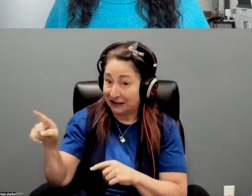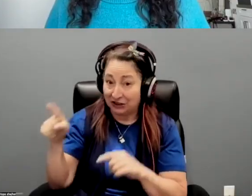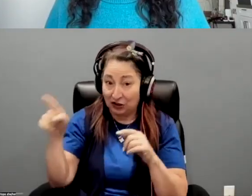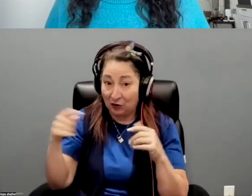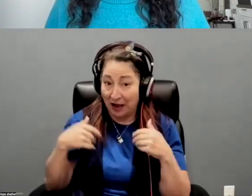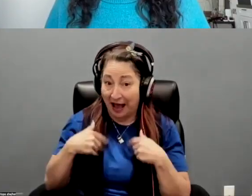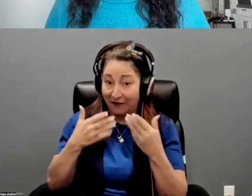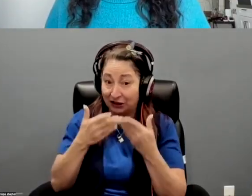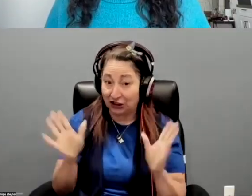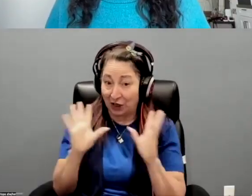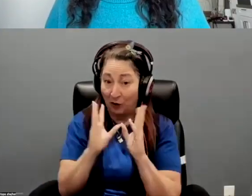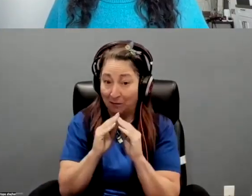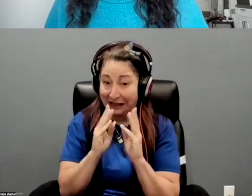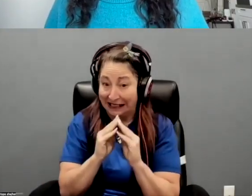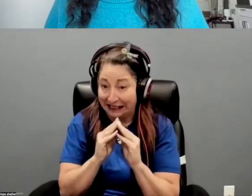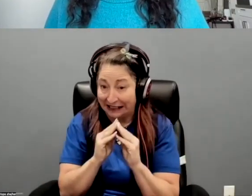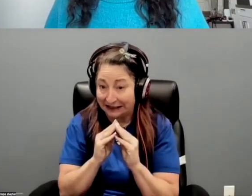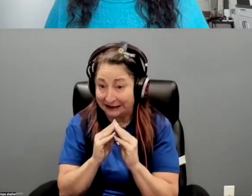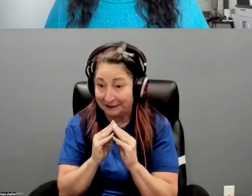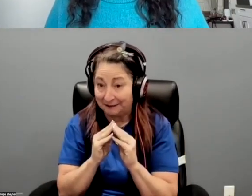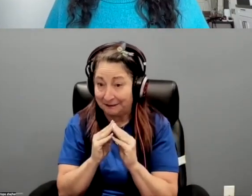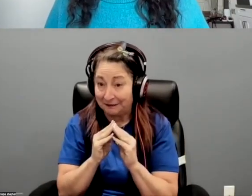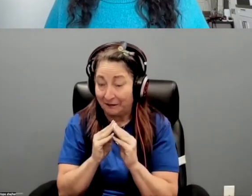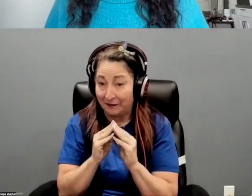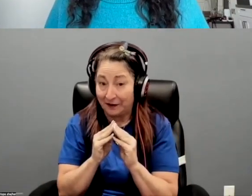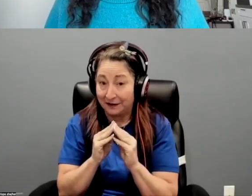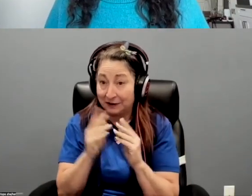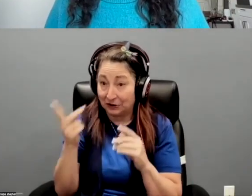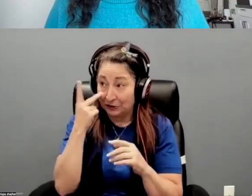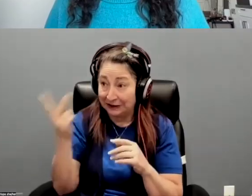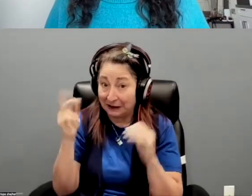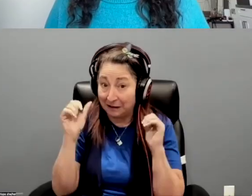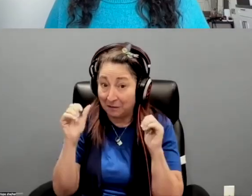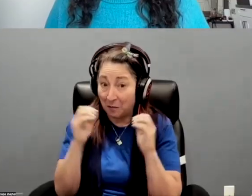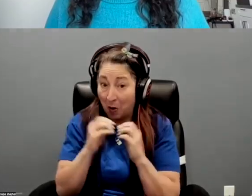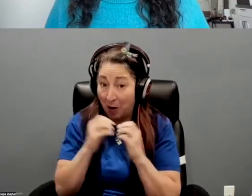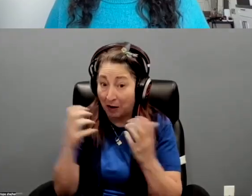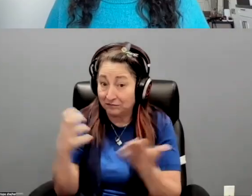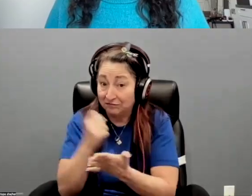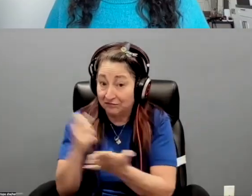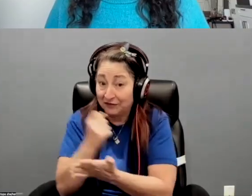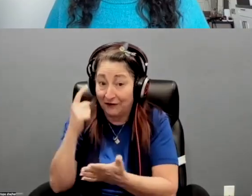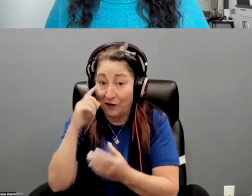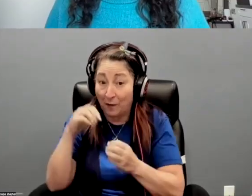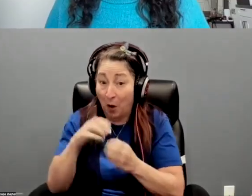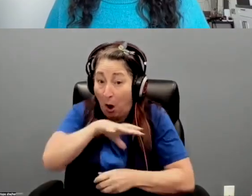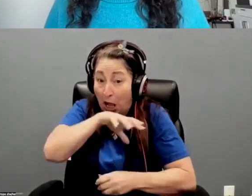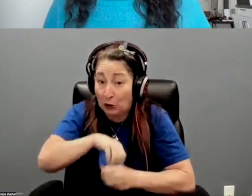and are like, do you see possibilities opening up for more